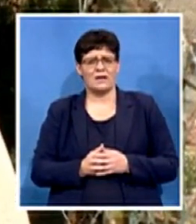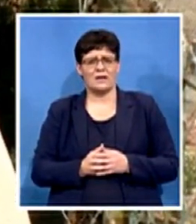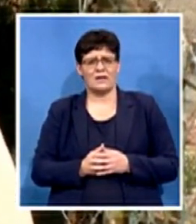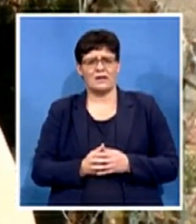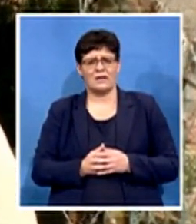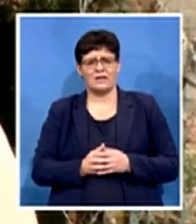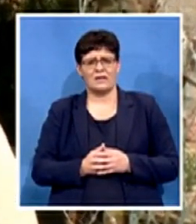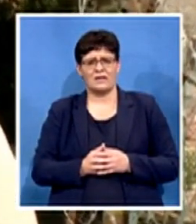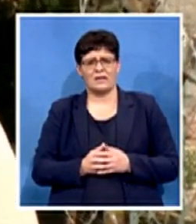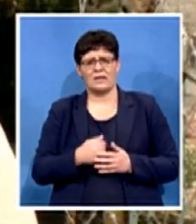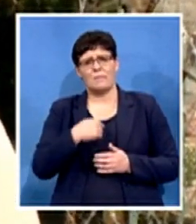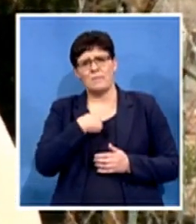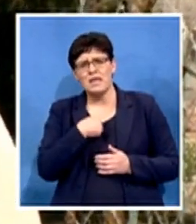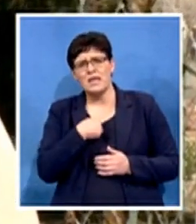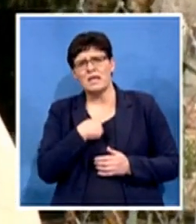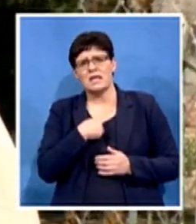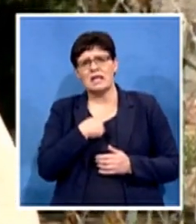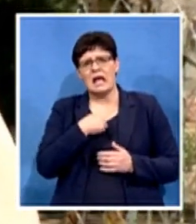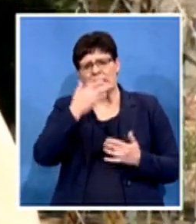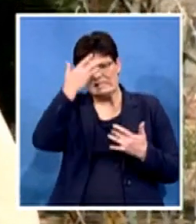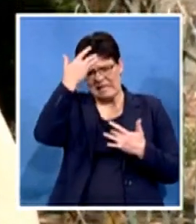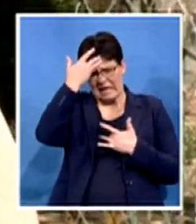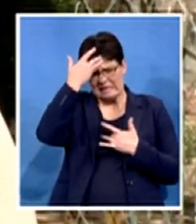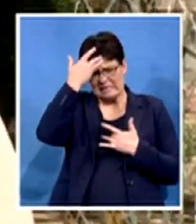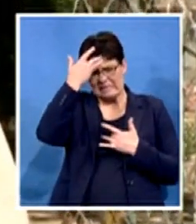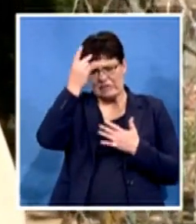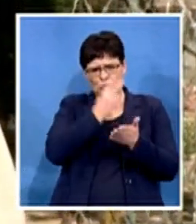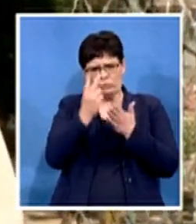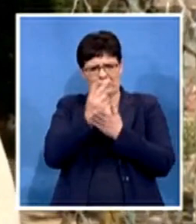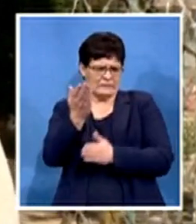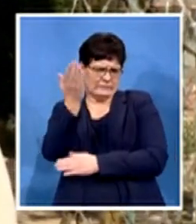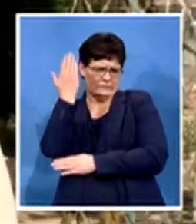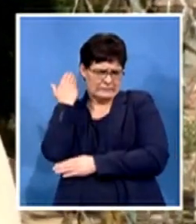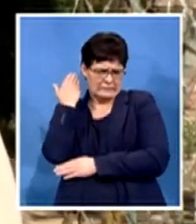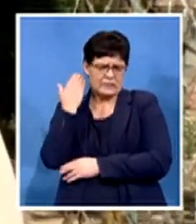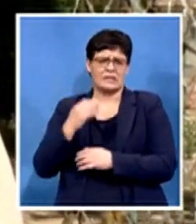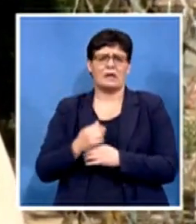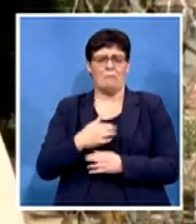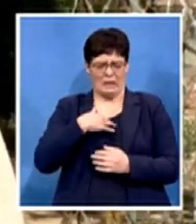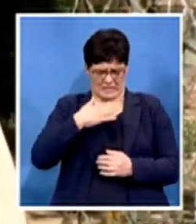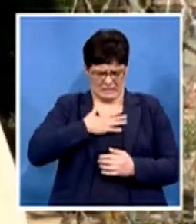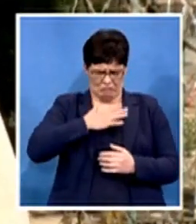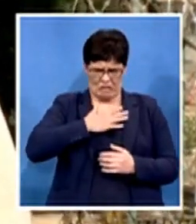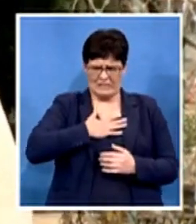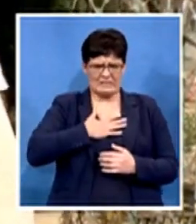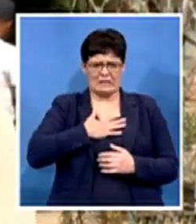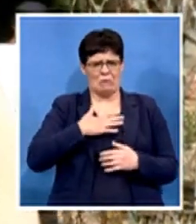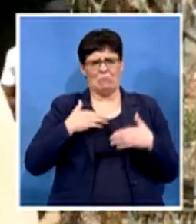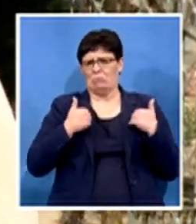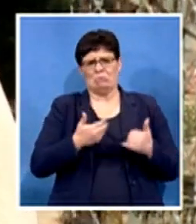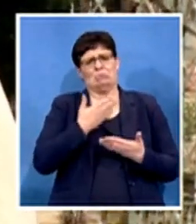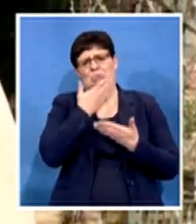I'm sick last week, then my chest is not good about this